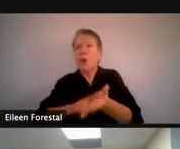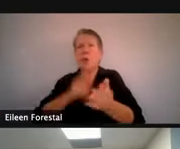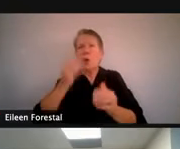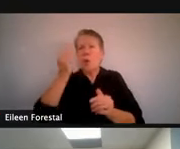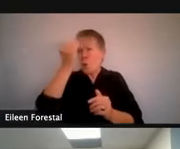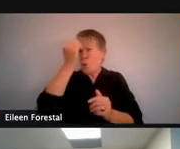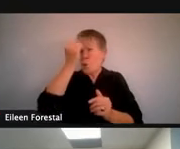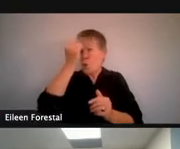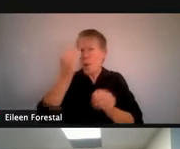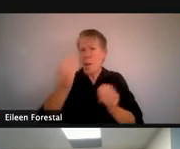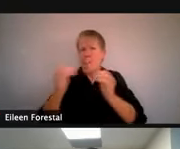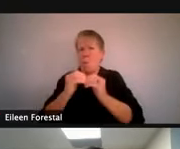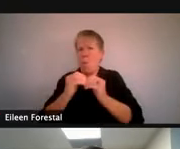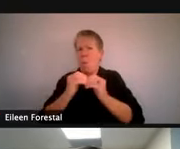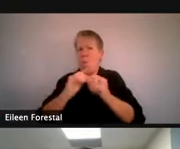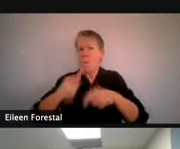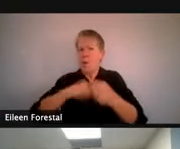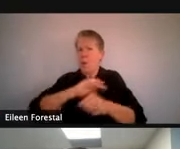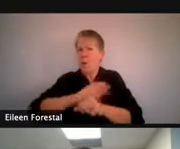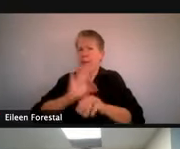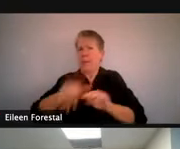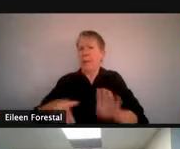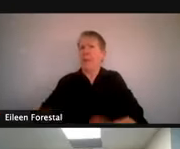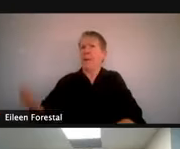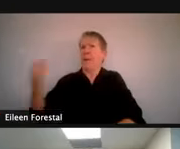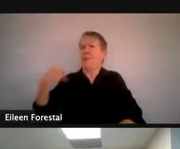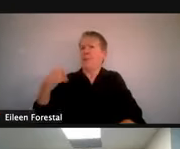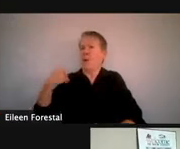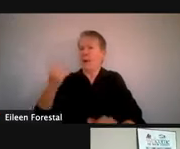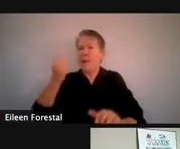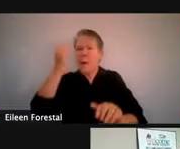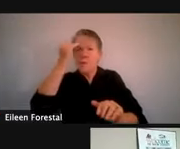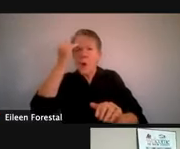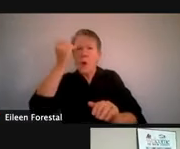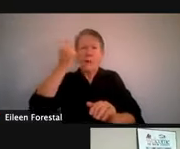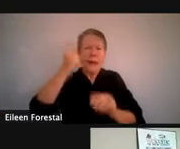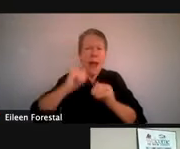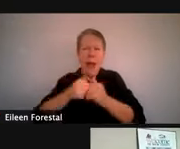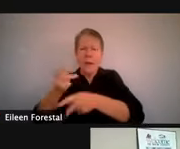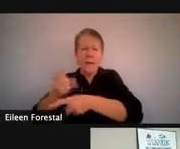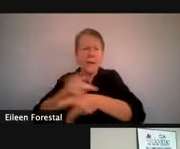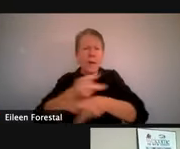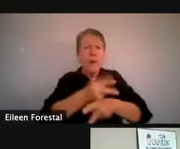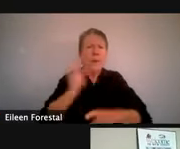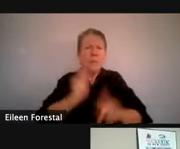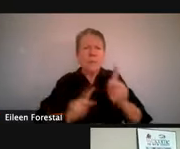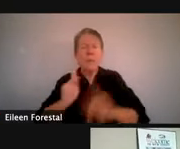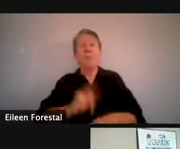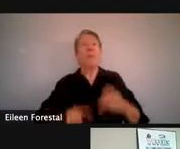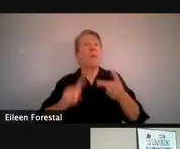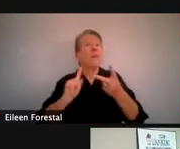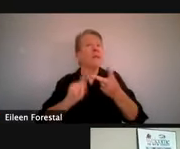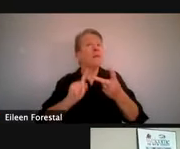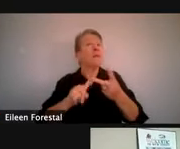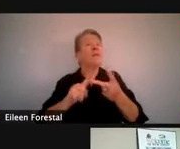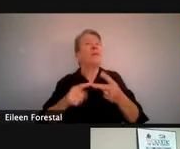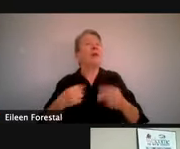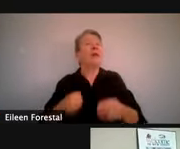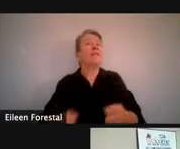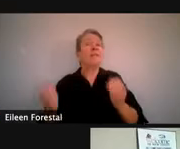8 months ago. There's just no question about that. Secondly, we have capacities, as we went through earlier today, that